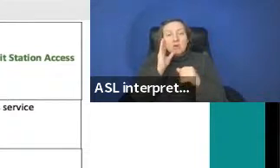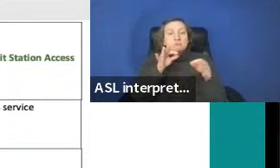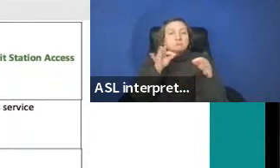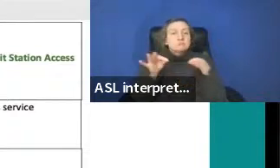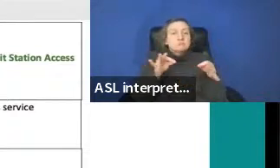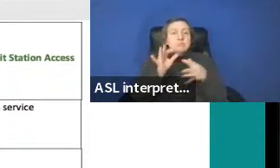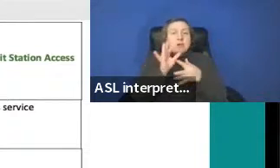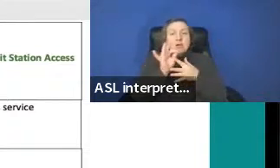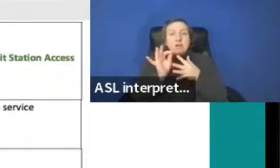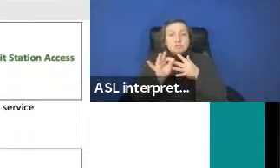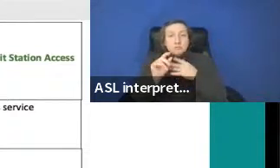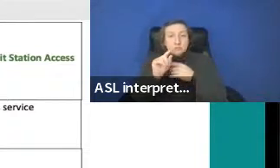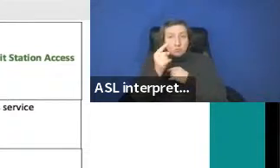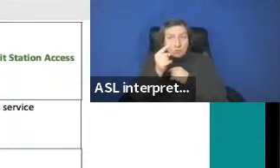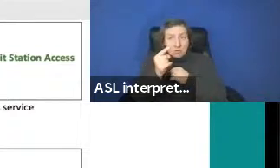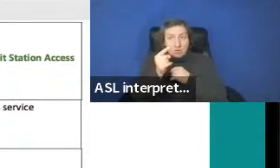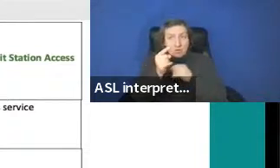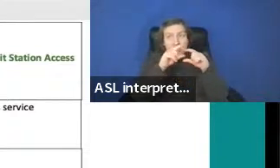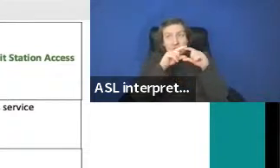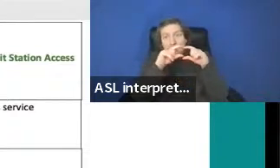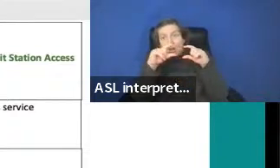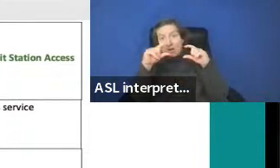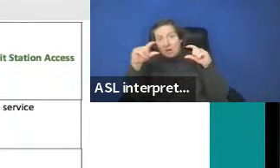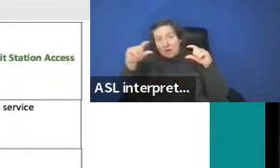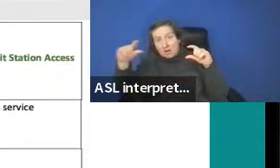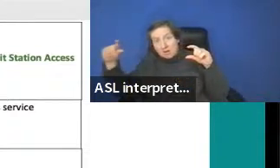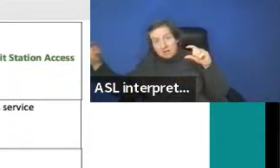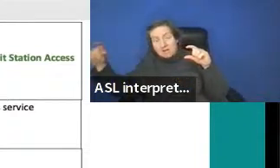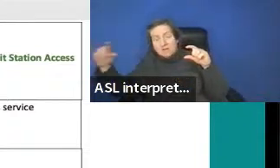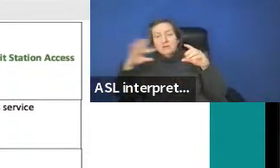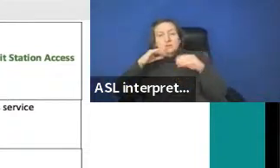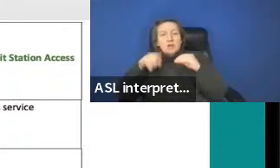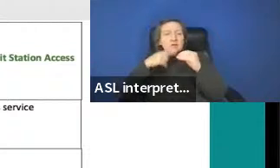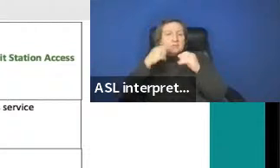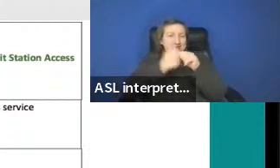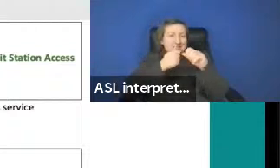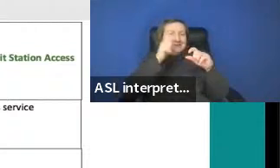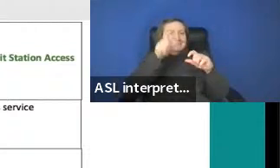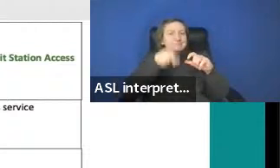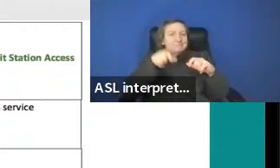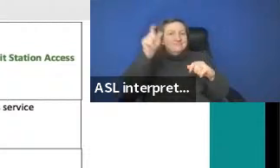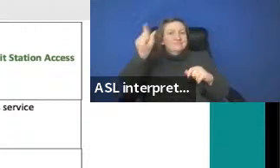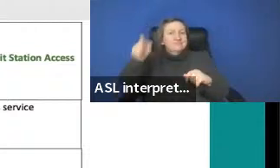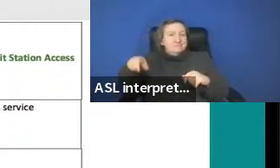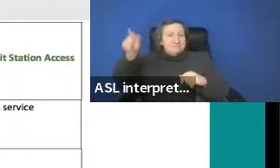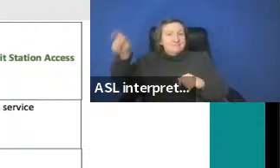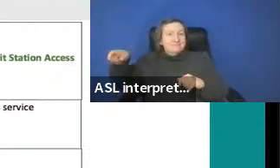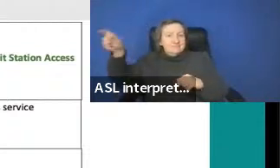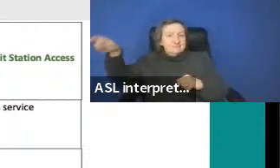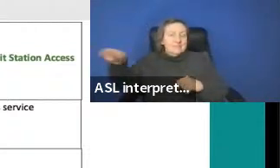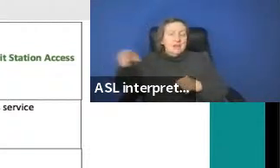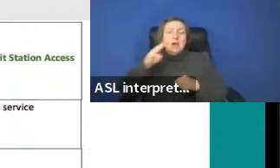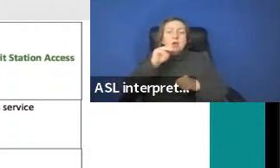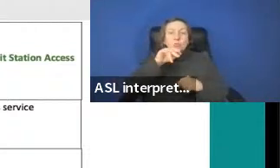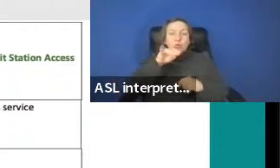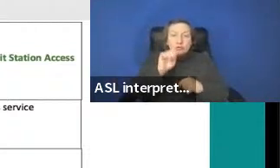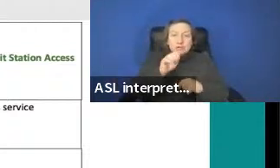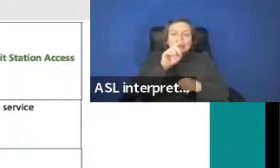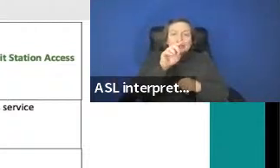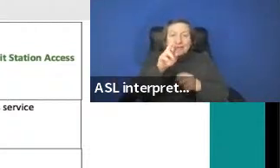1 and talk about each of the columns: Marine Drive, Hayden